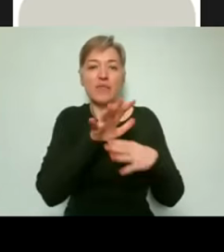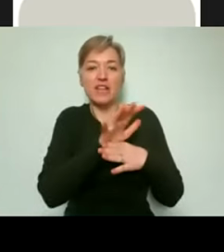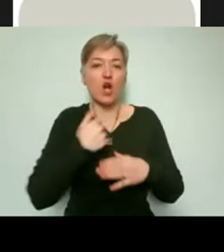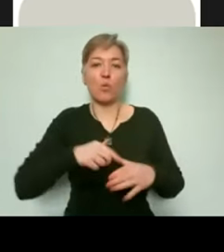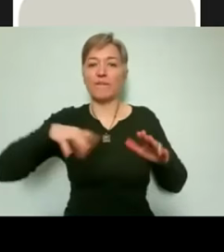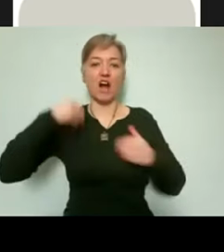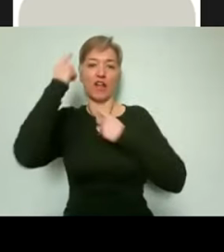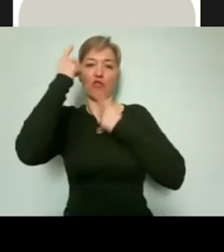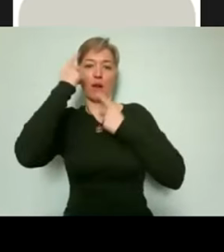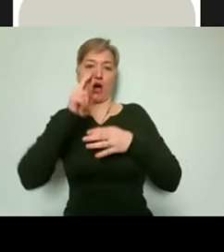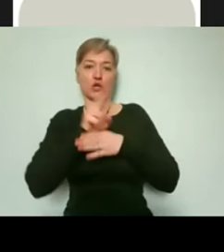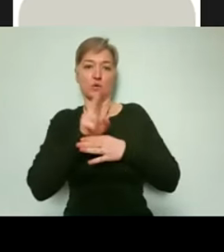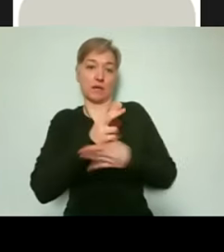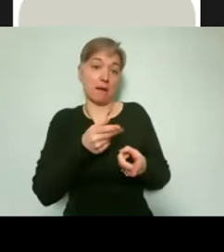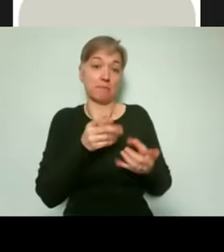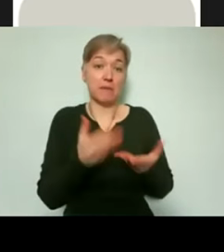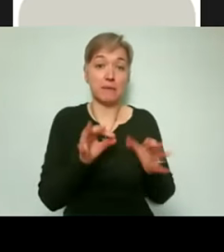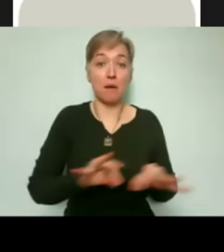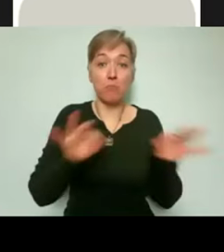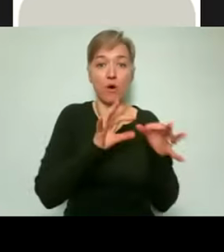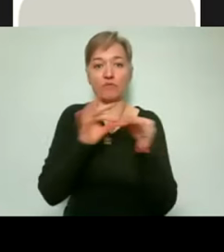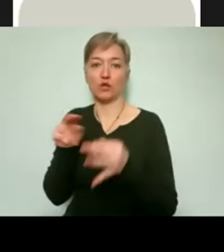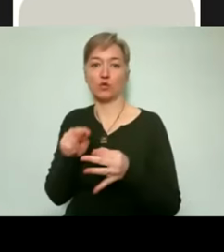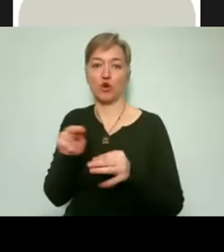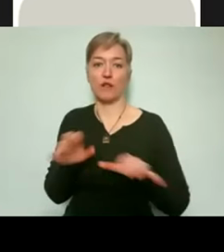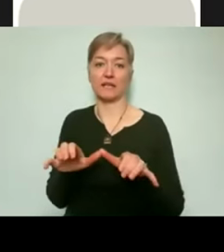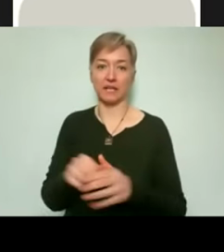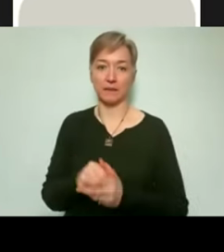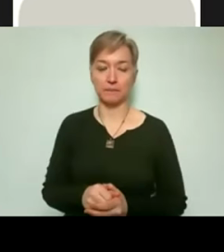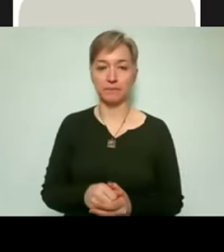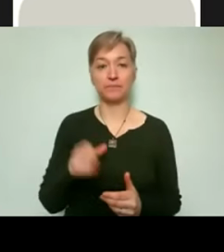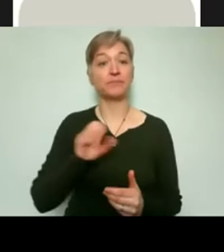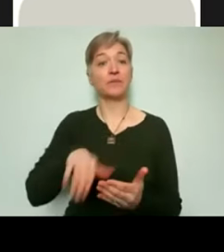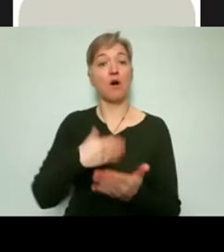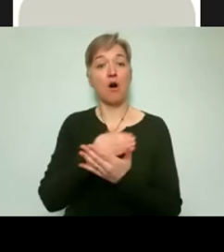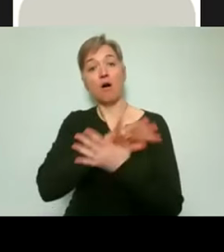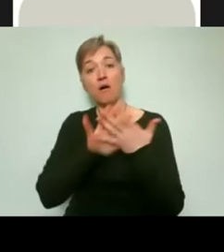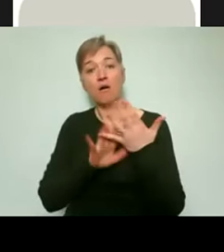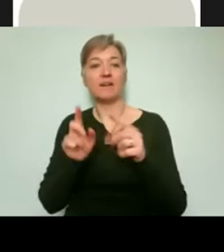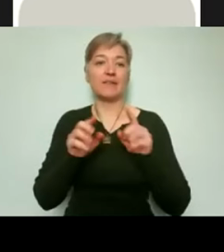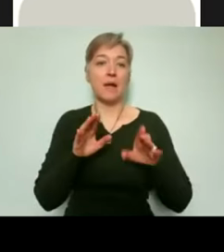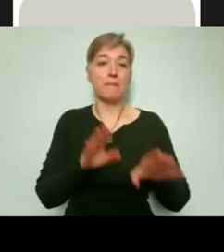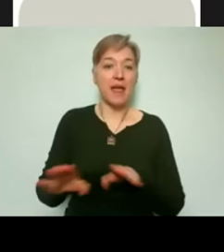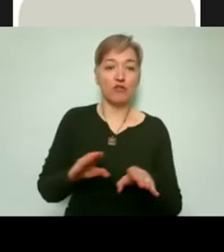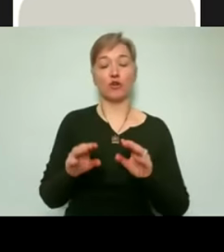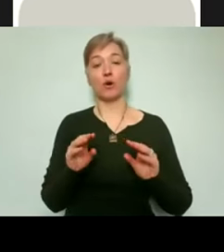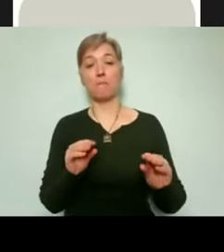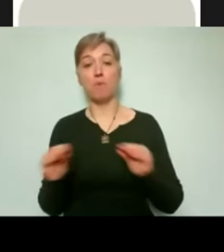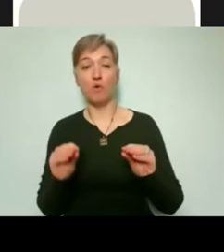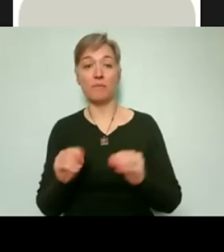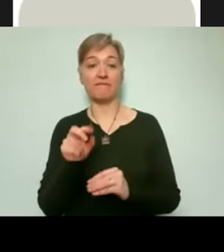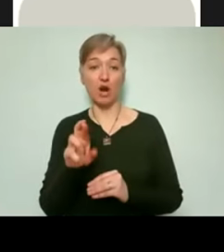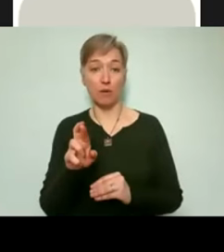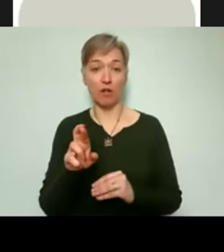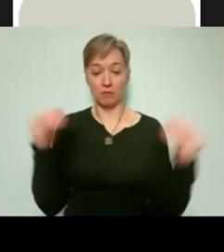of that might be important for explaining neural activity. So we took all of these behavioral and movement variables together and put them